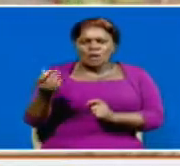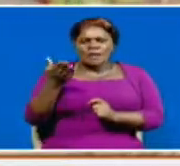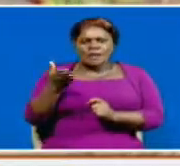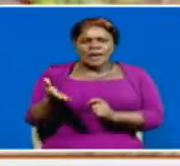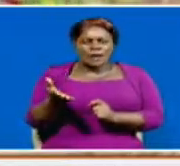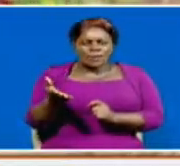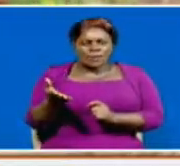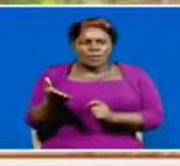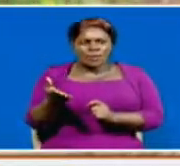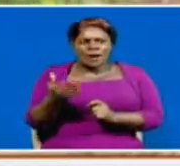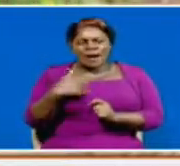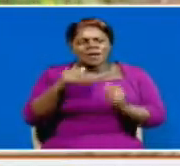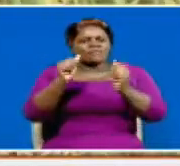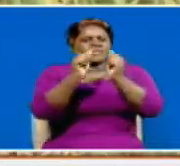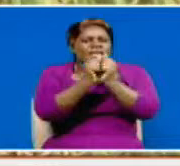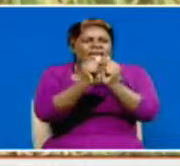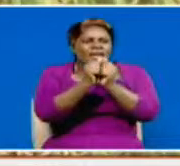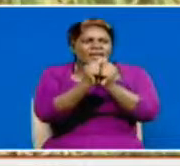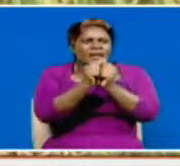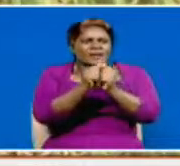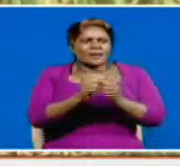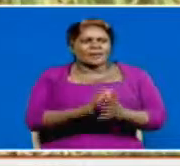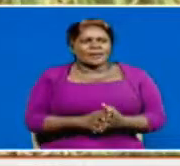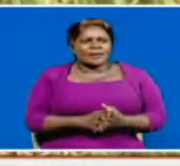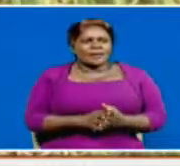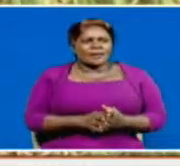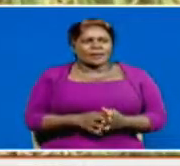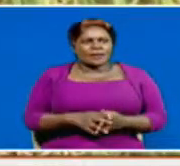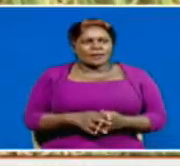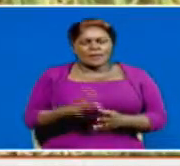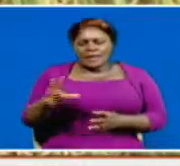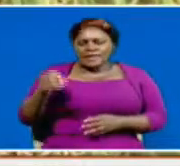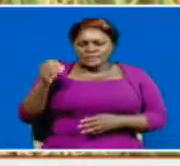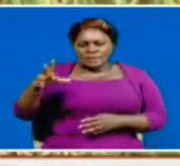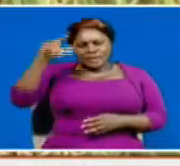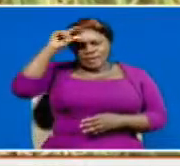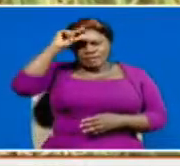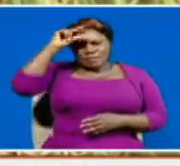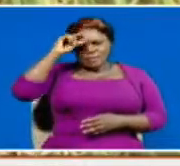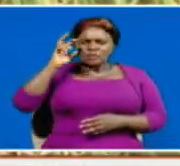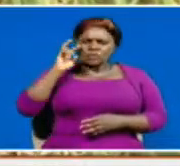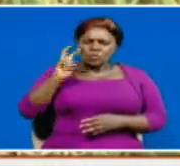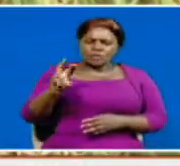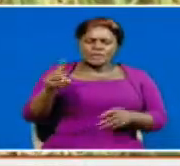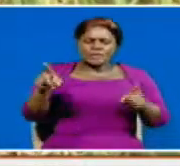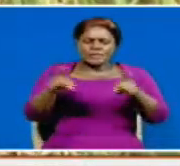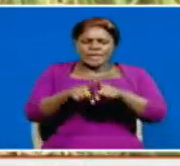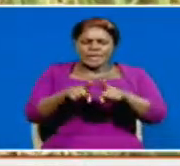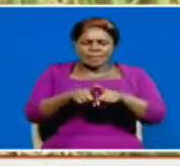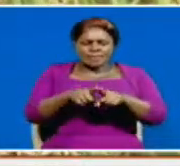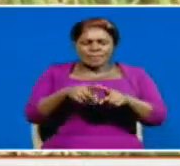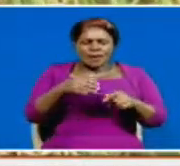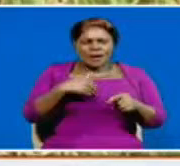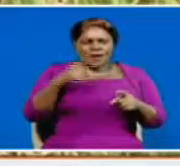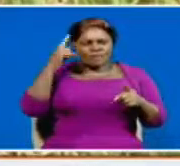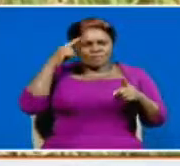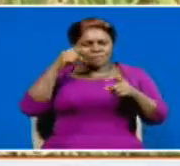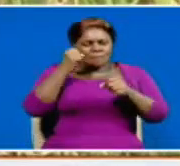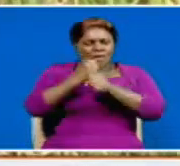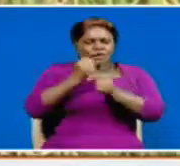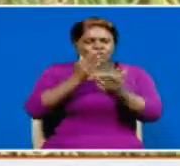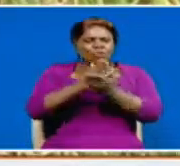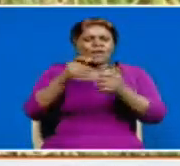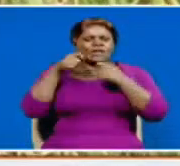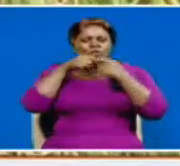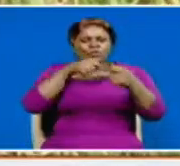shamba langu, around 10 acres ndio iko na mimi. Input costs are very high. The government is just watching. And I think it has an intention to ensure the